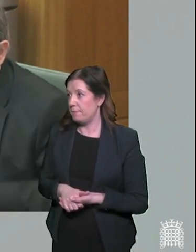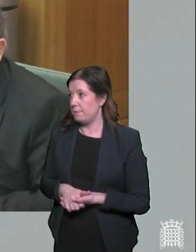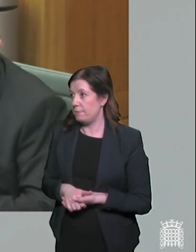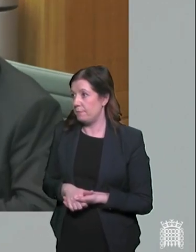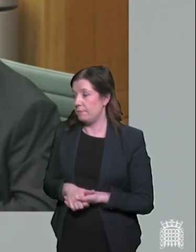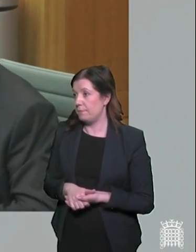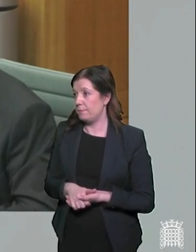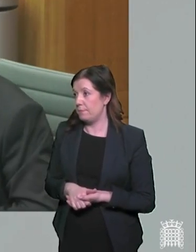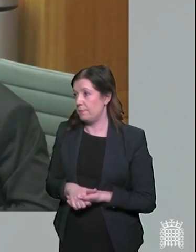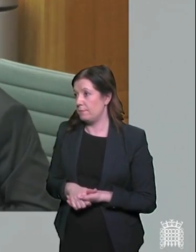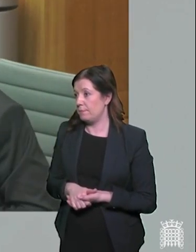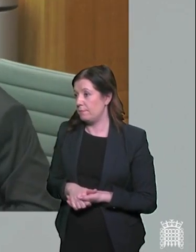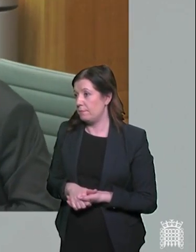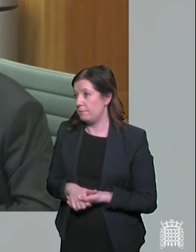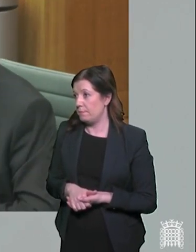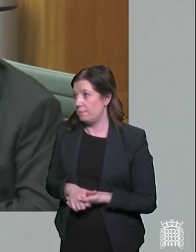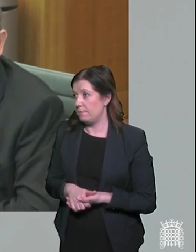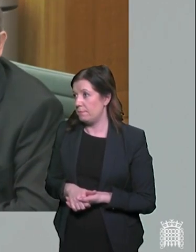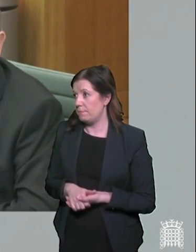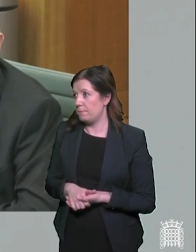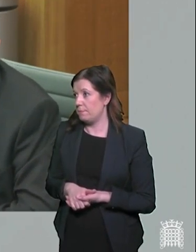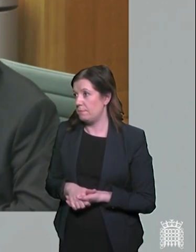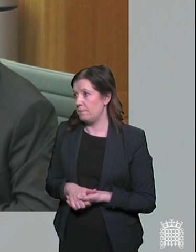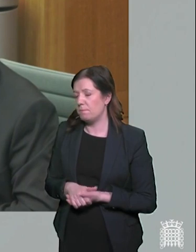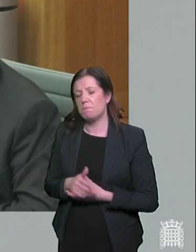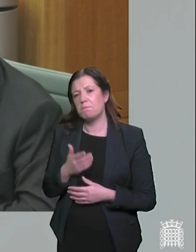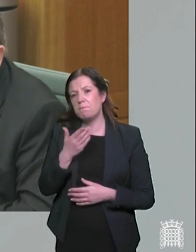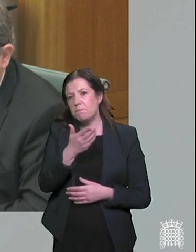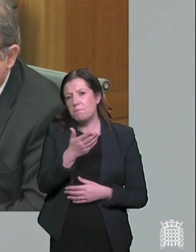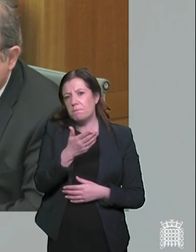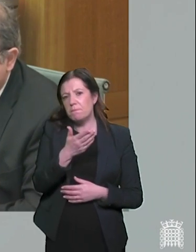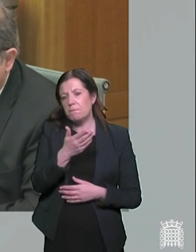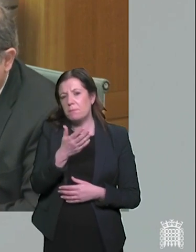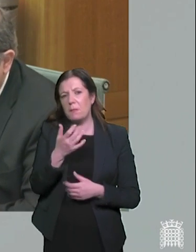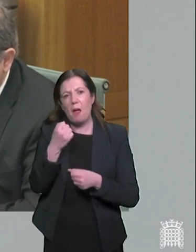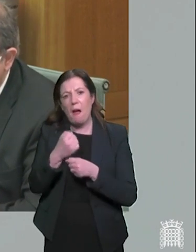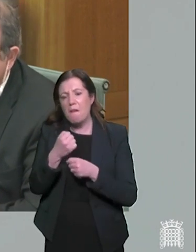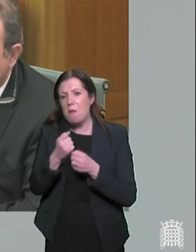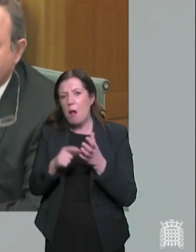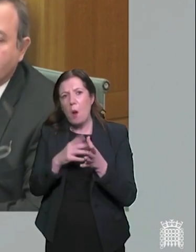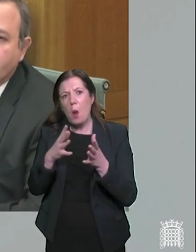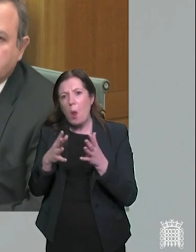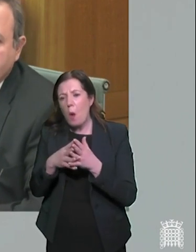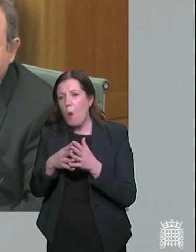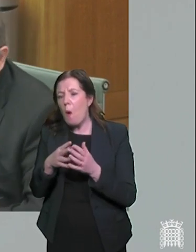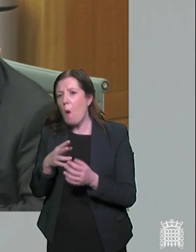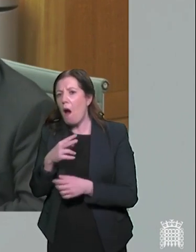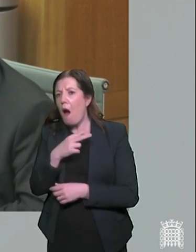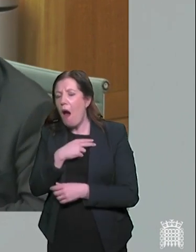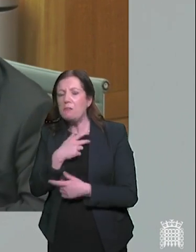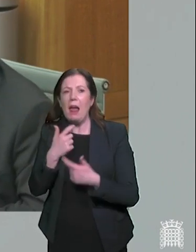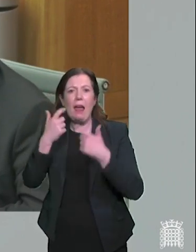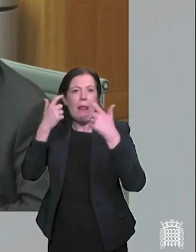Mr Johnson, may I ask, did any government law officer or any member of the government